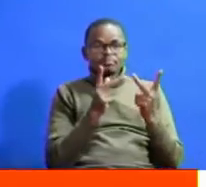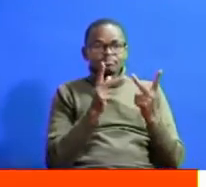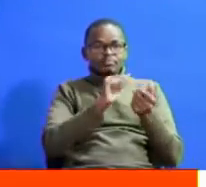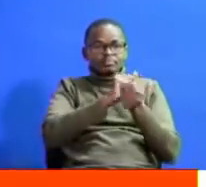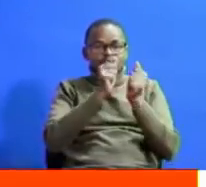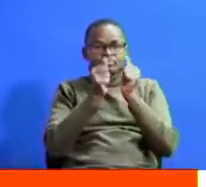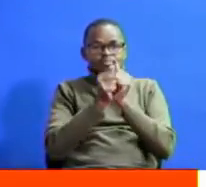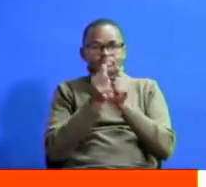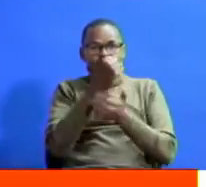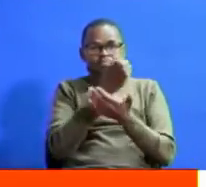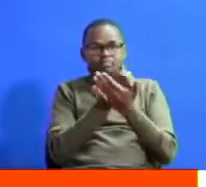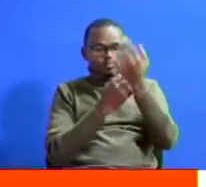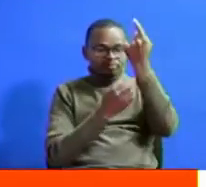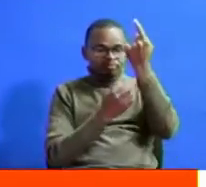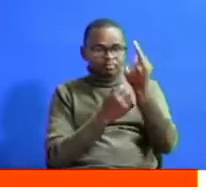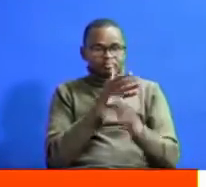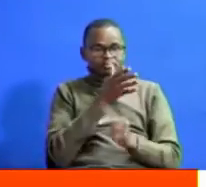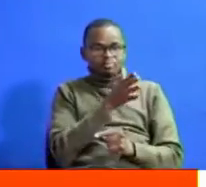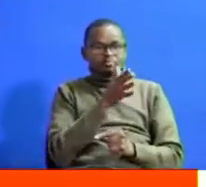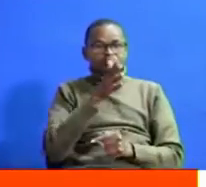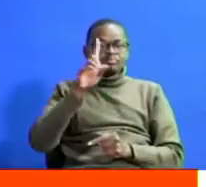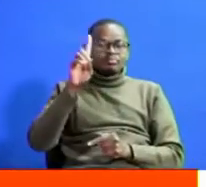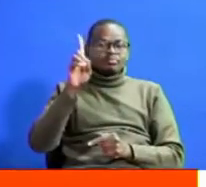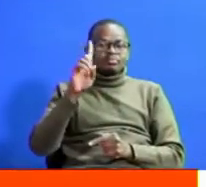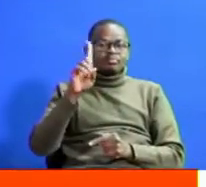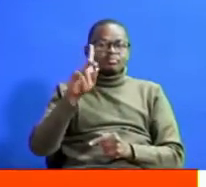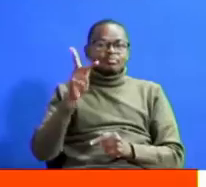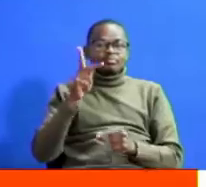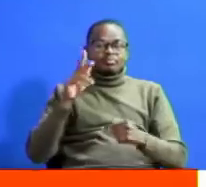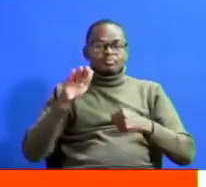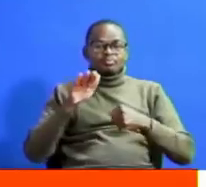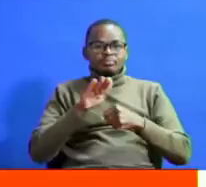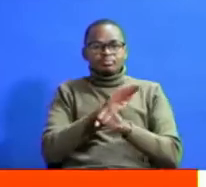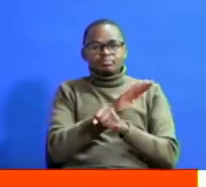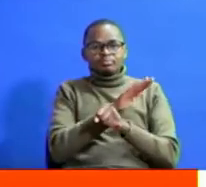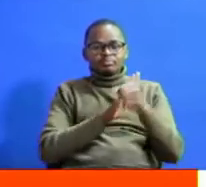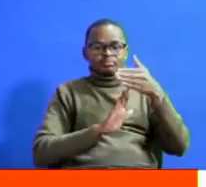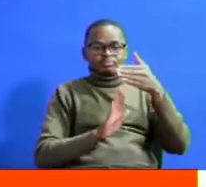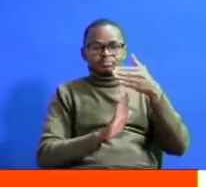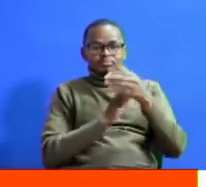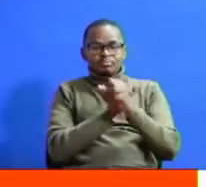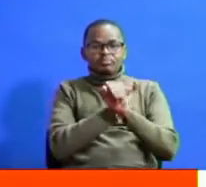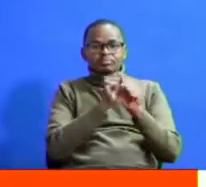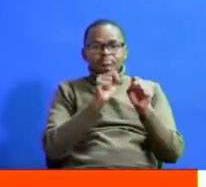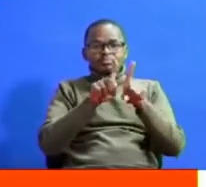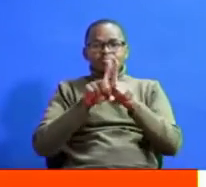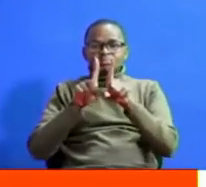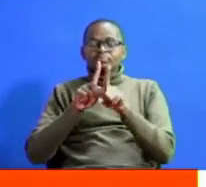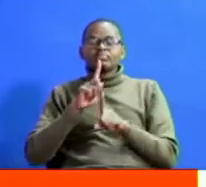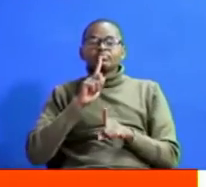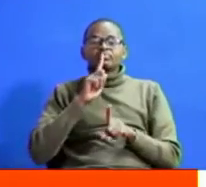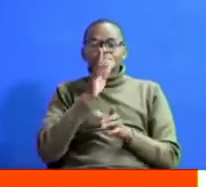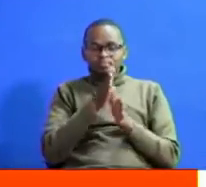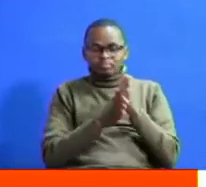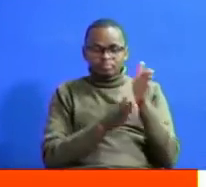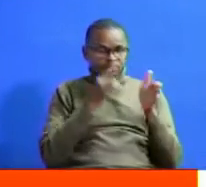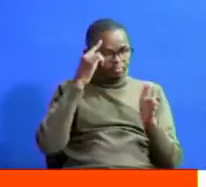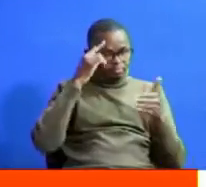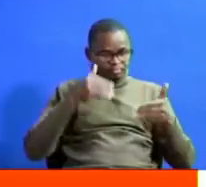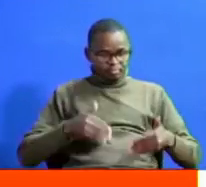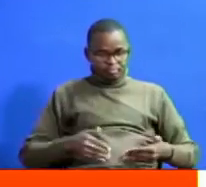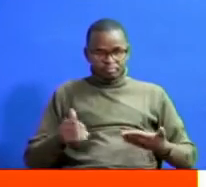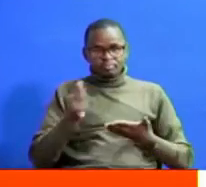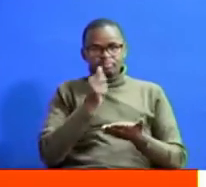tubadilisha uchumi kwanza, ni hii Nairobi na Kenya mzima. The Deputy President also clarified plans for youth